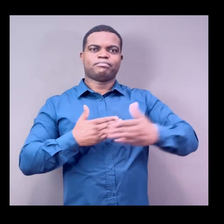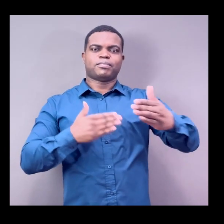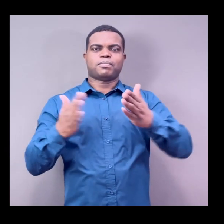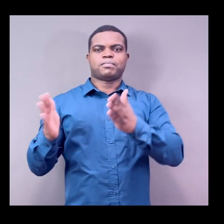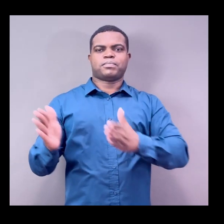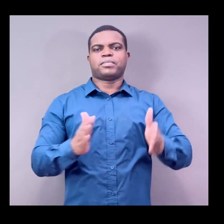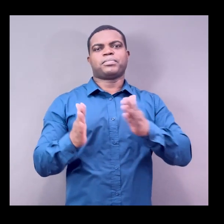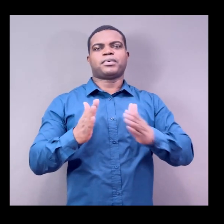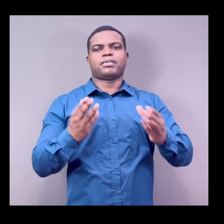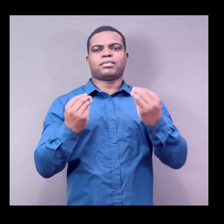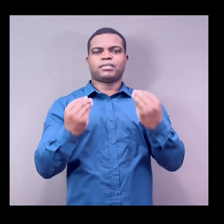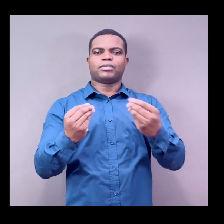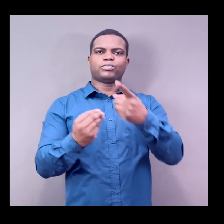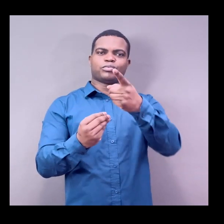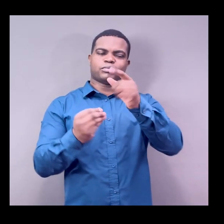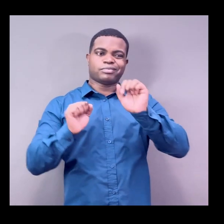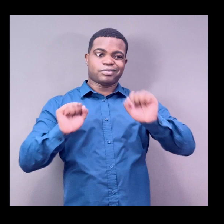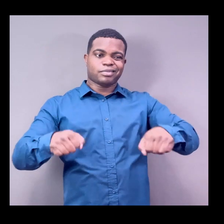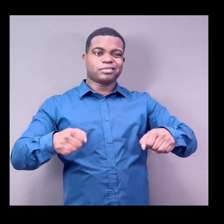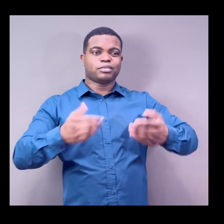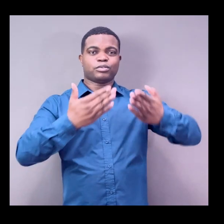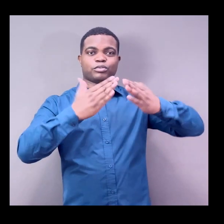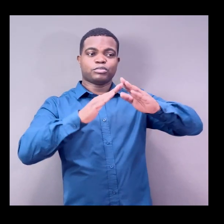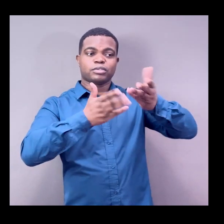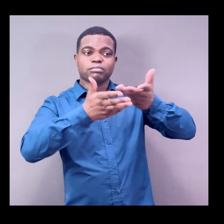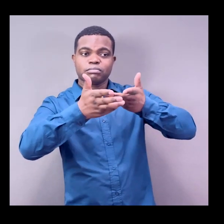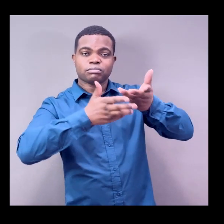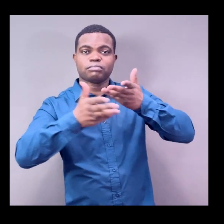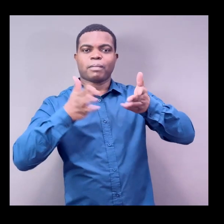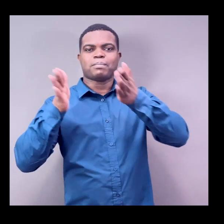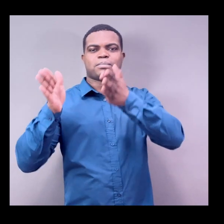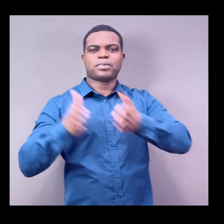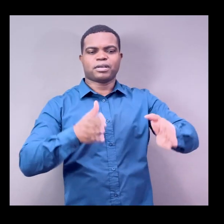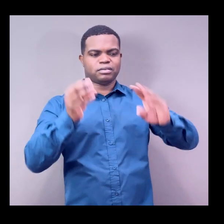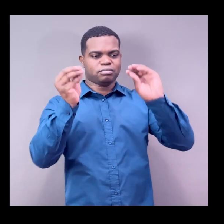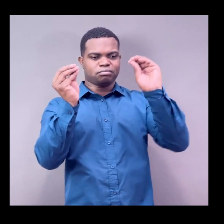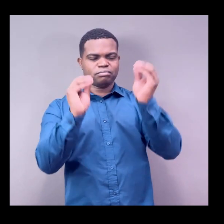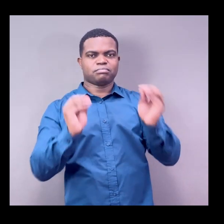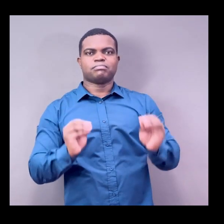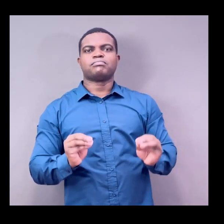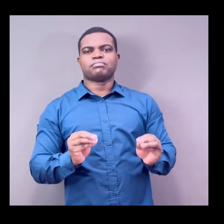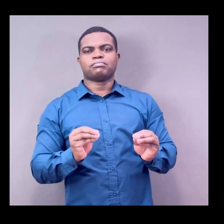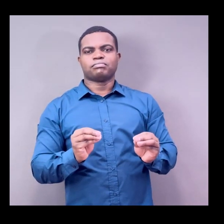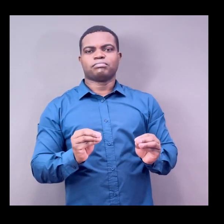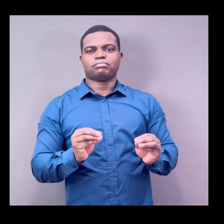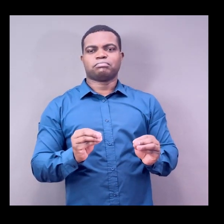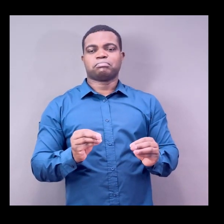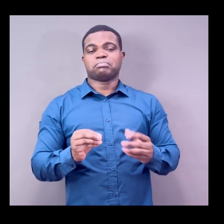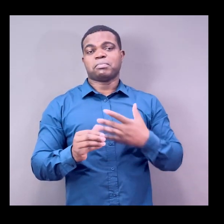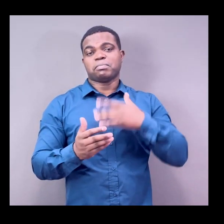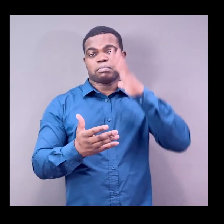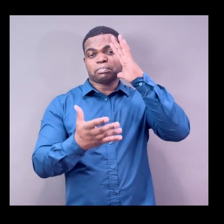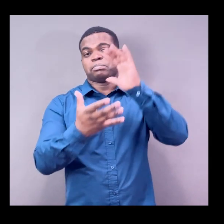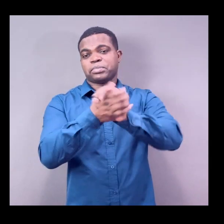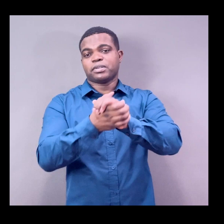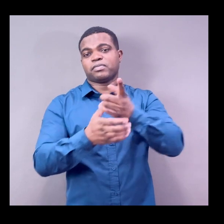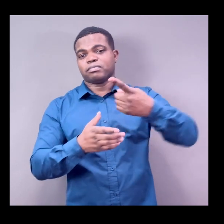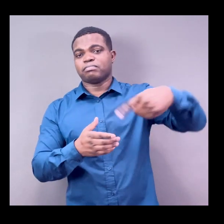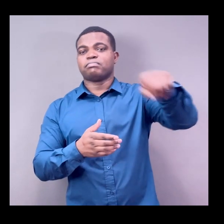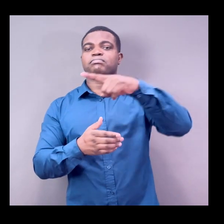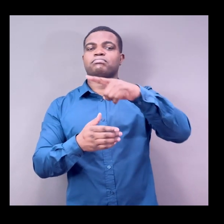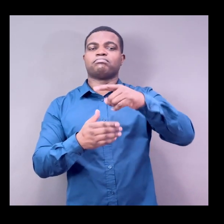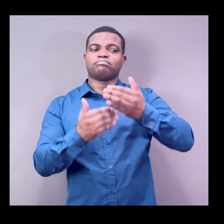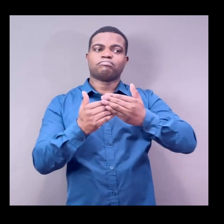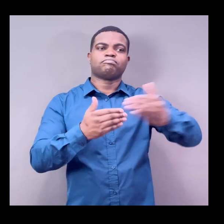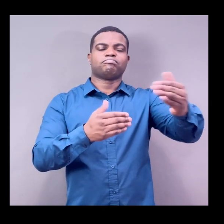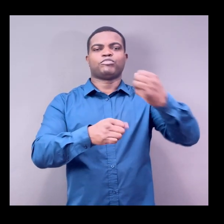preparing, designing, and implementing your community engagement activities. And I believe this will really help you